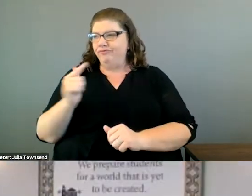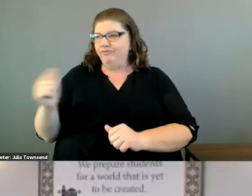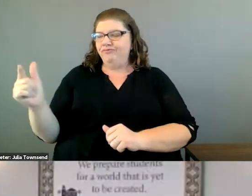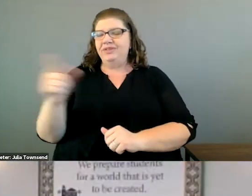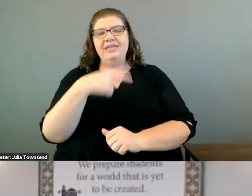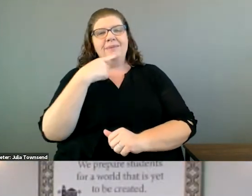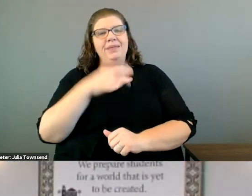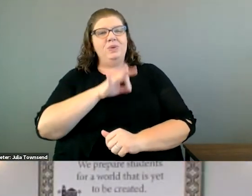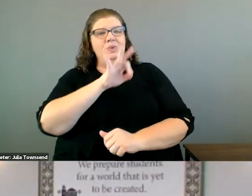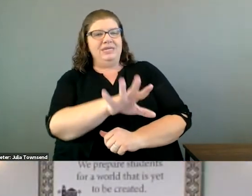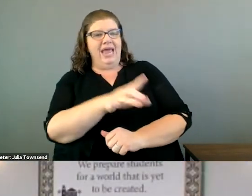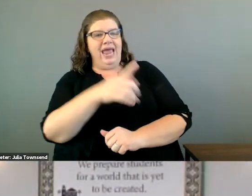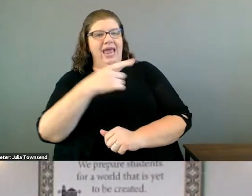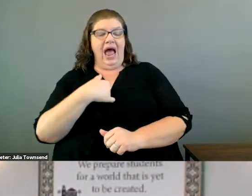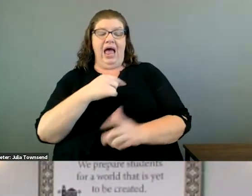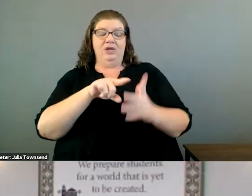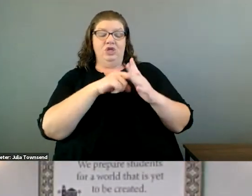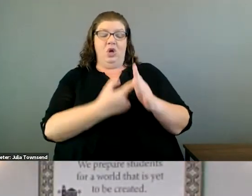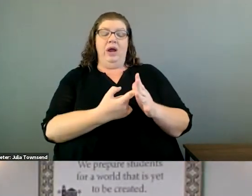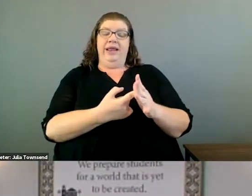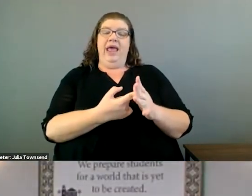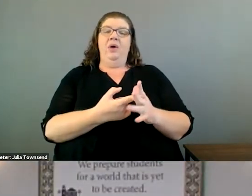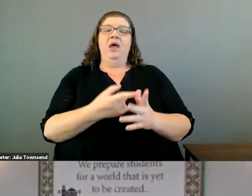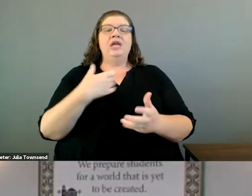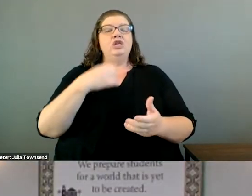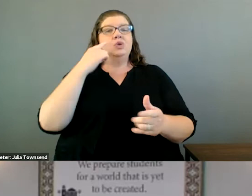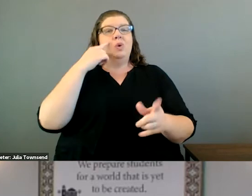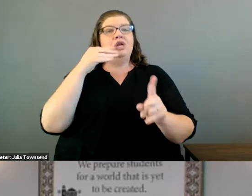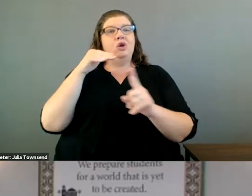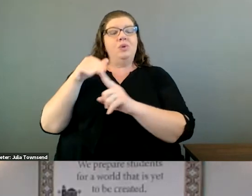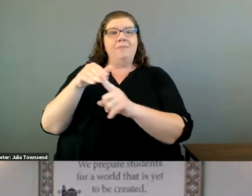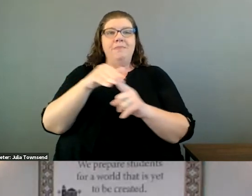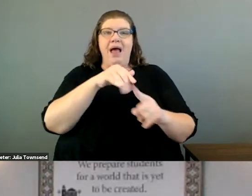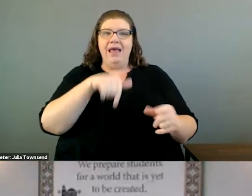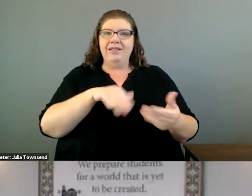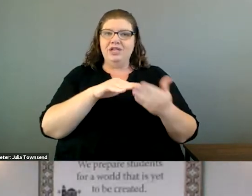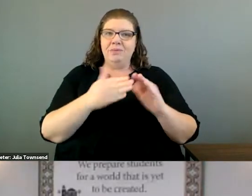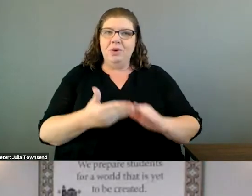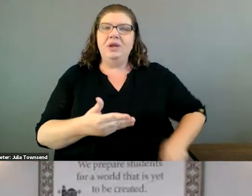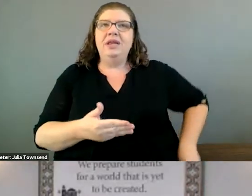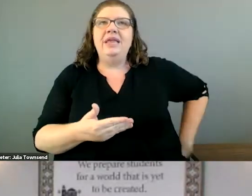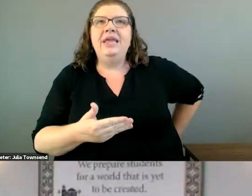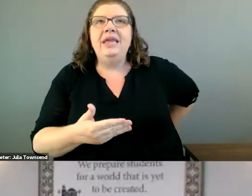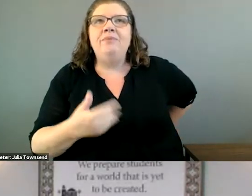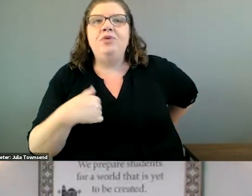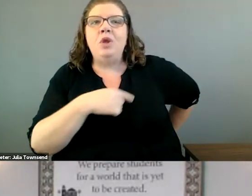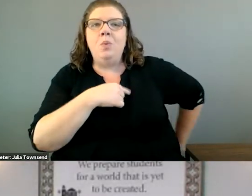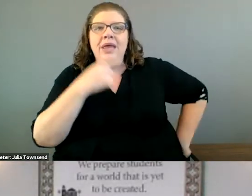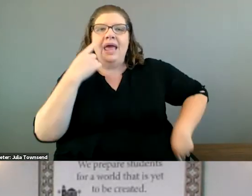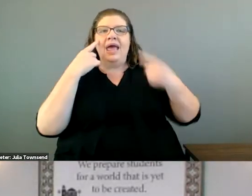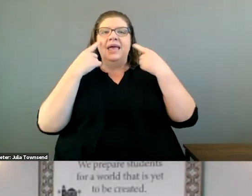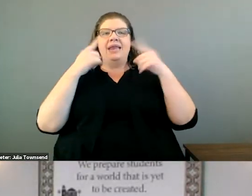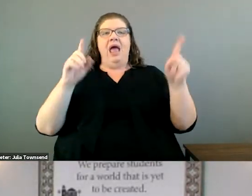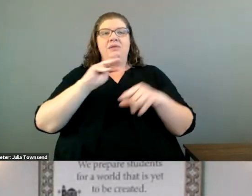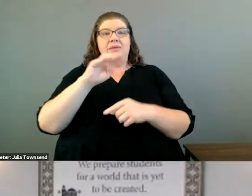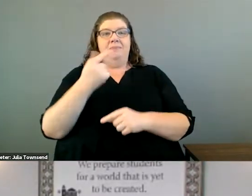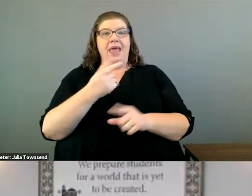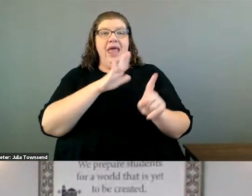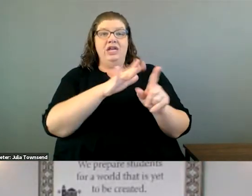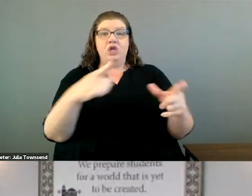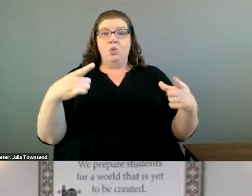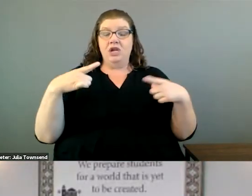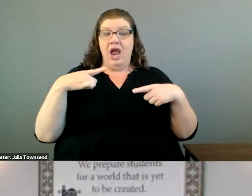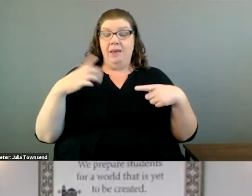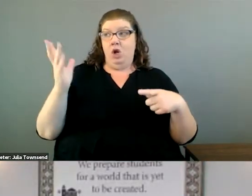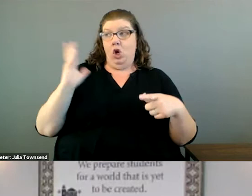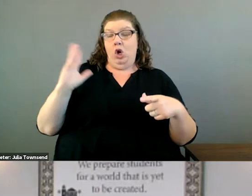I'll start out, and I just want to remind the community that we announced Meg's retirement